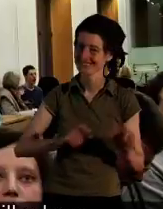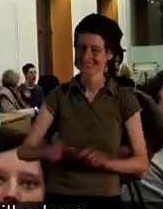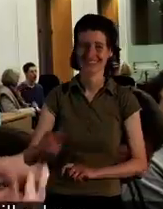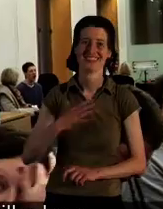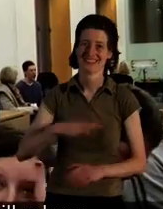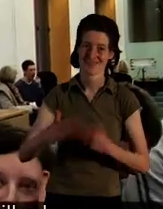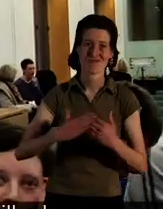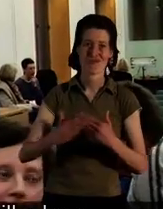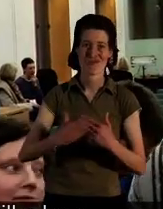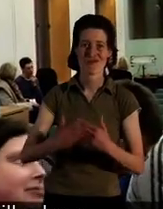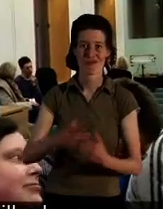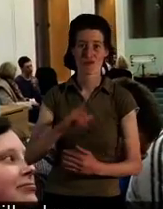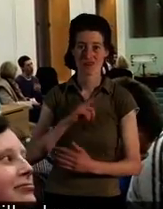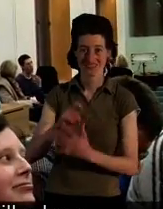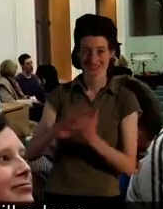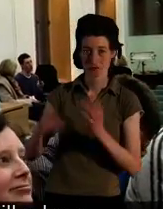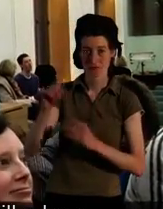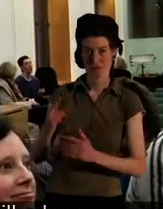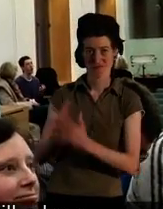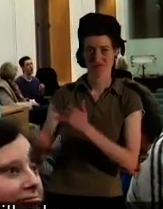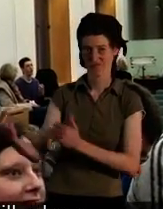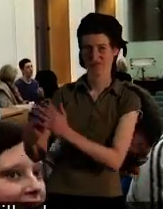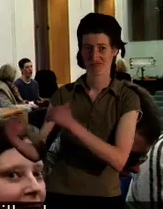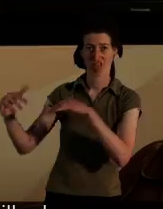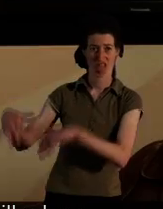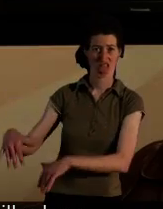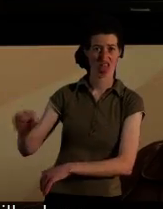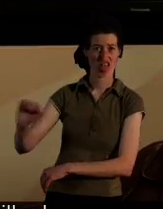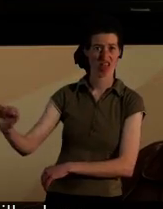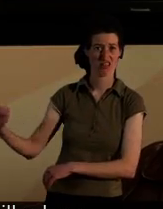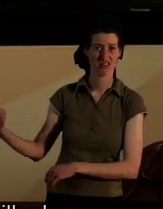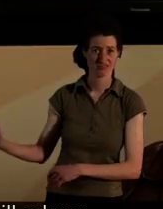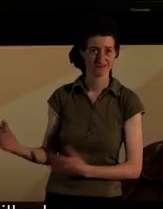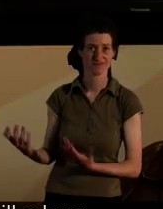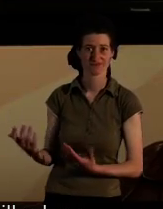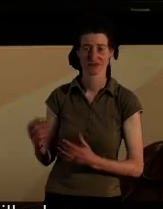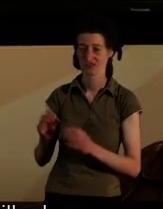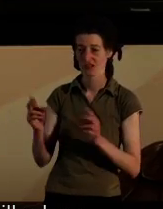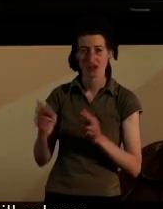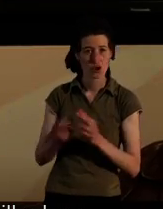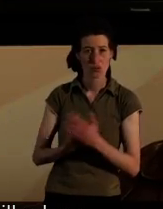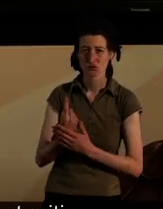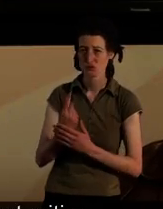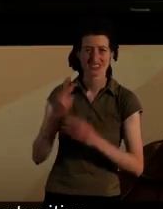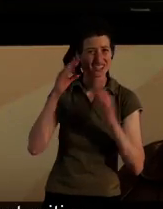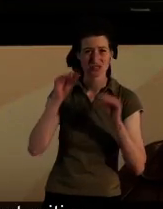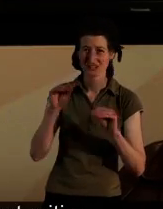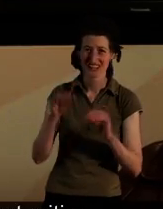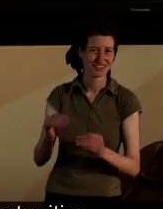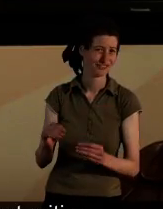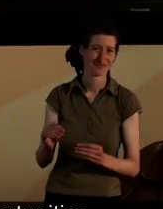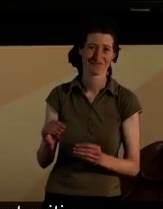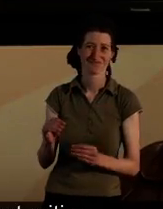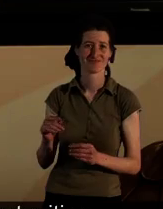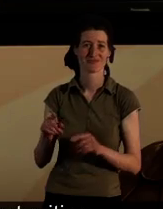and campaigning for change. But there's still a long way to go. Disabled people still remain isolated